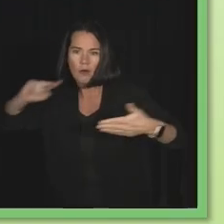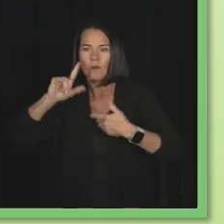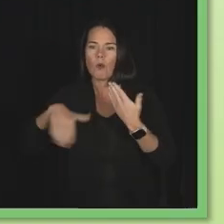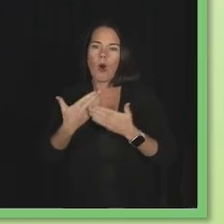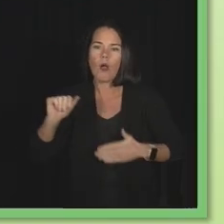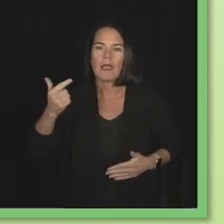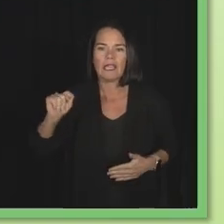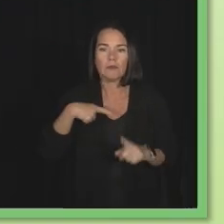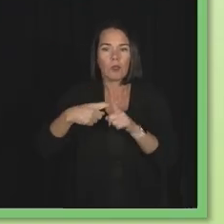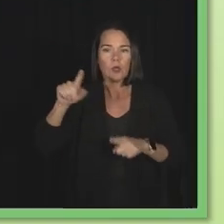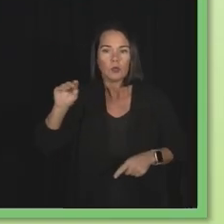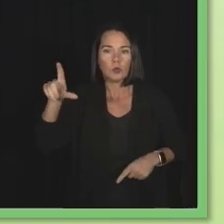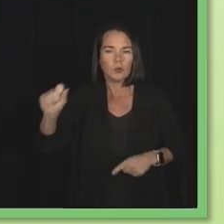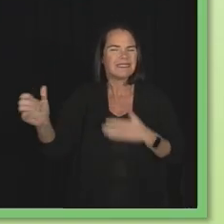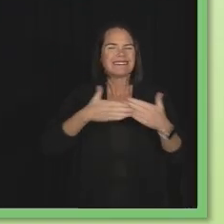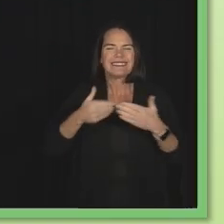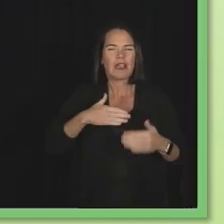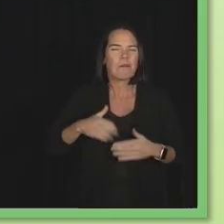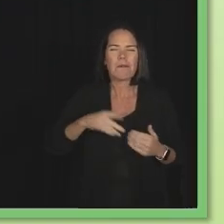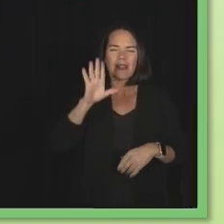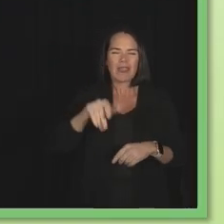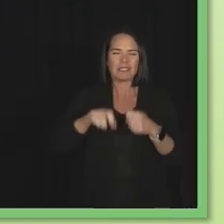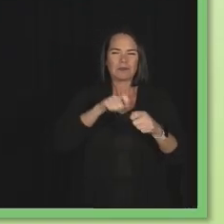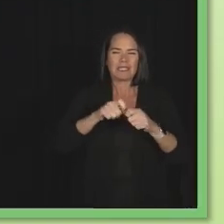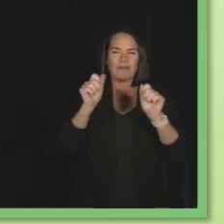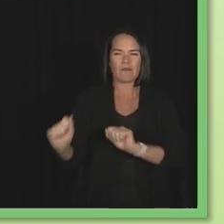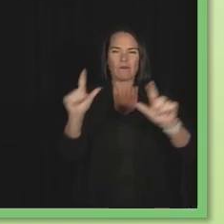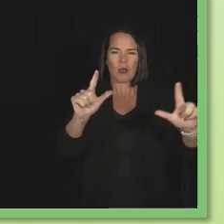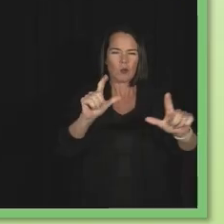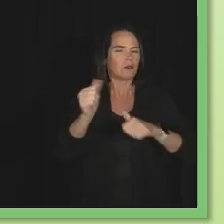tools, regardless of the agentic framework or the environment that I'm running in.